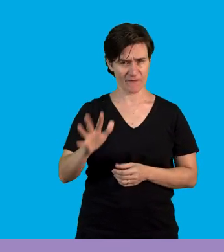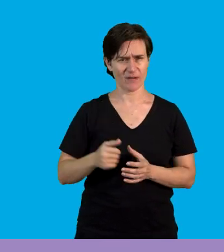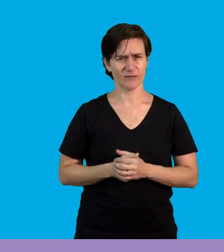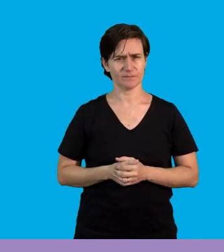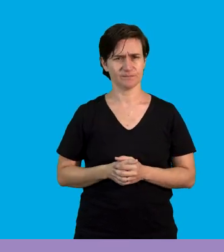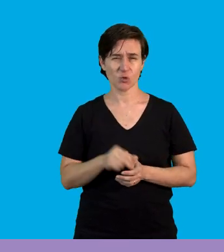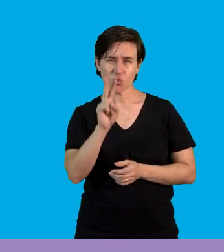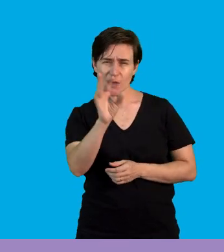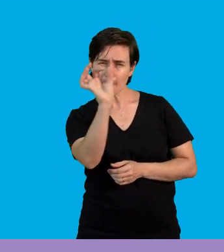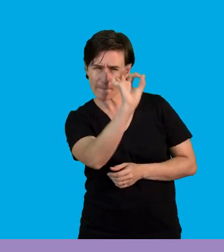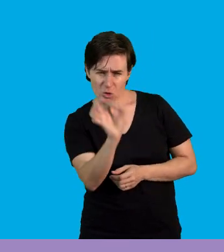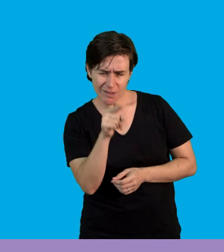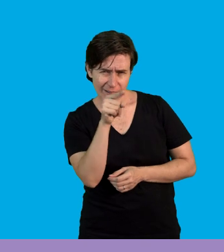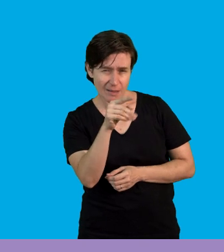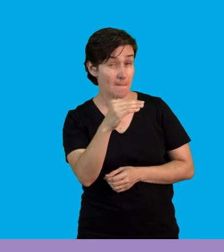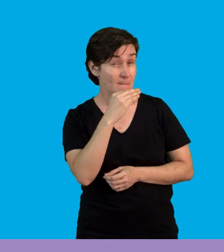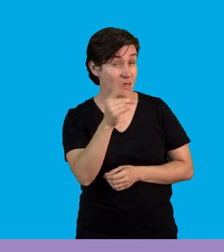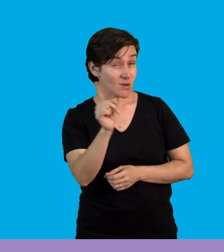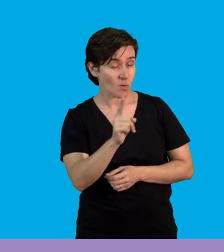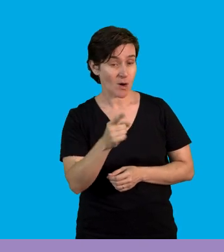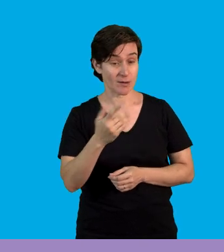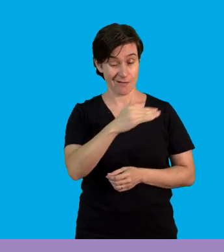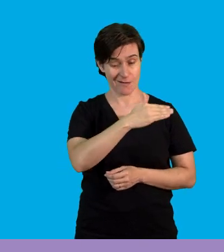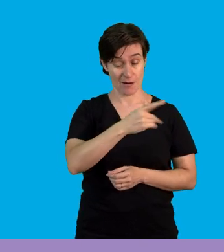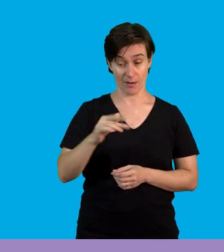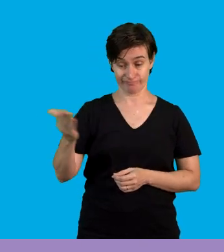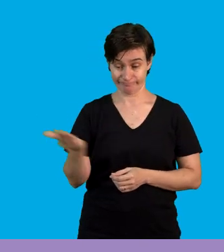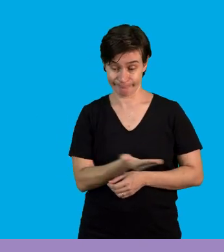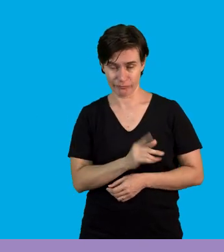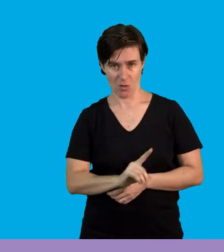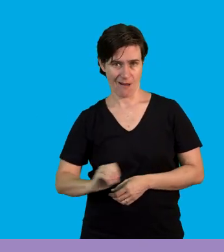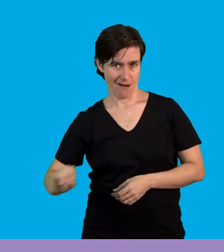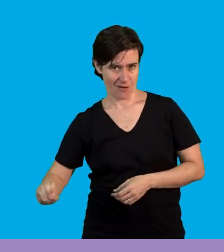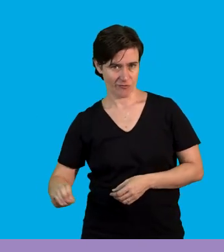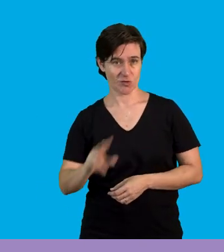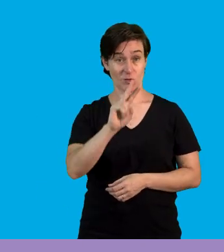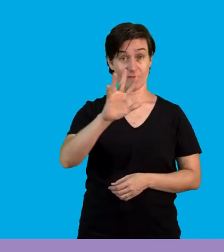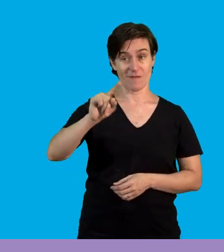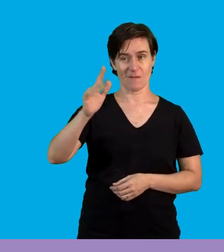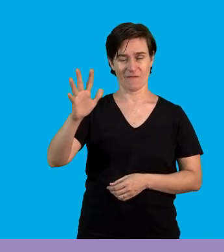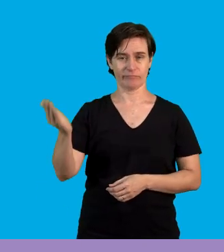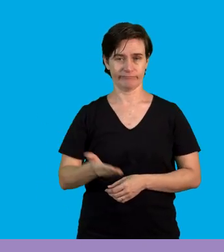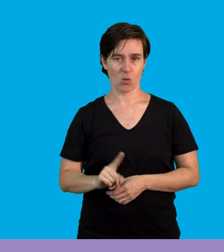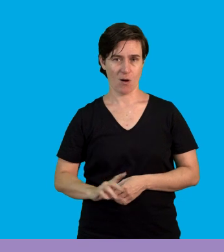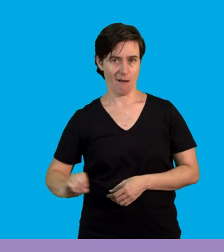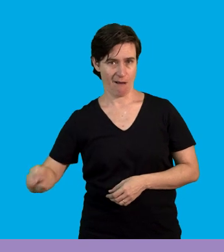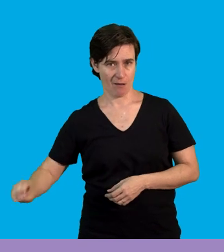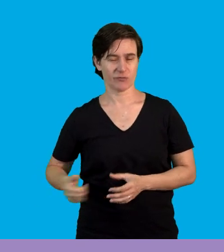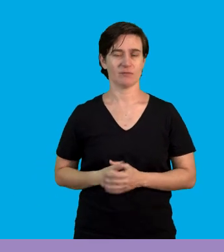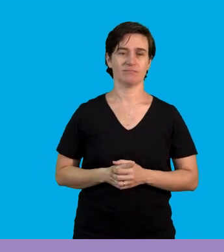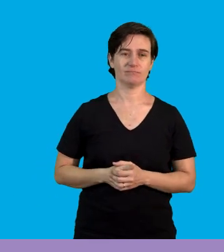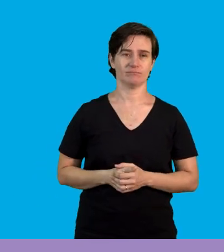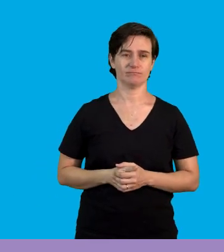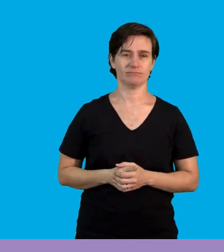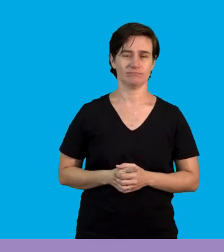25.5, because of that sign, is divided by 100. Then what we may have, let me remove